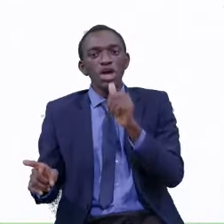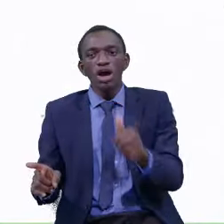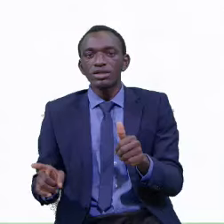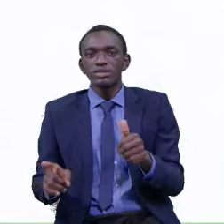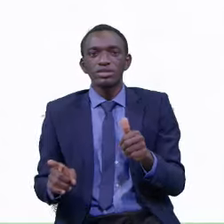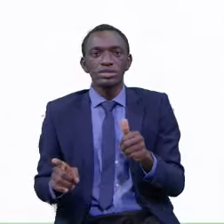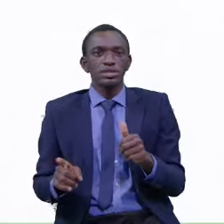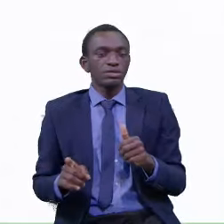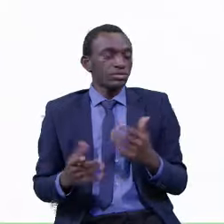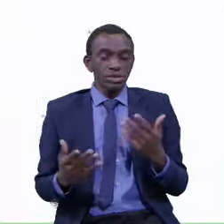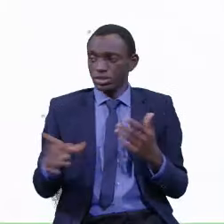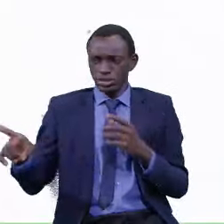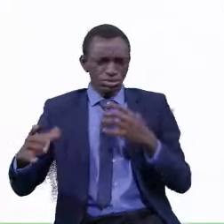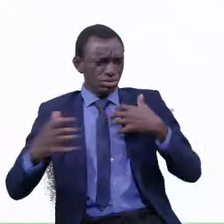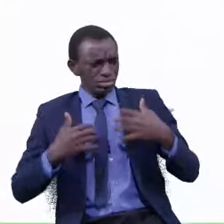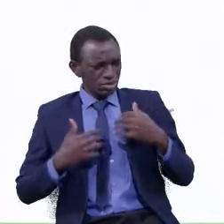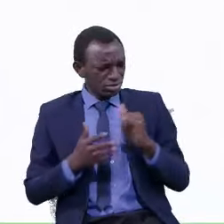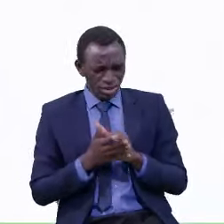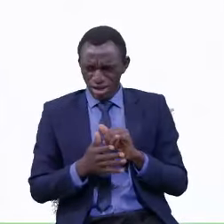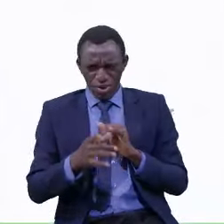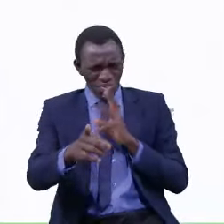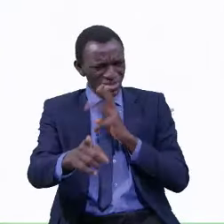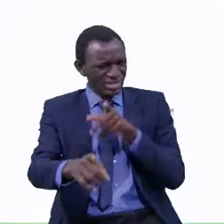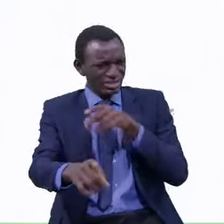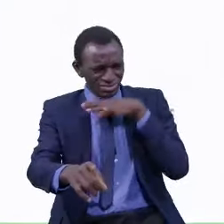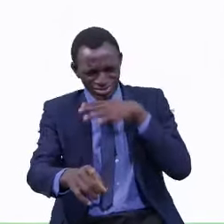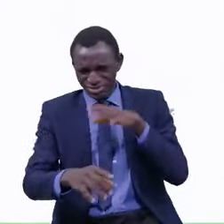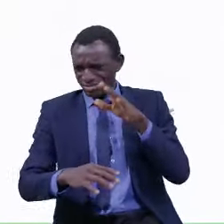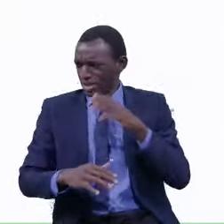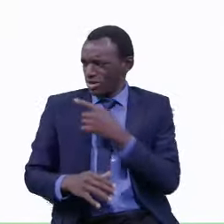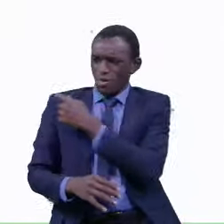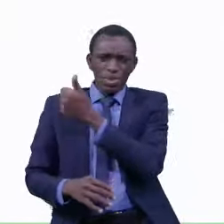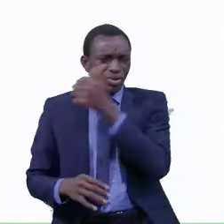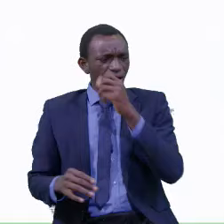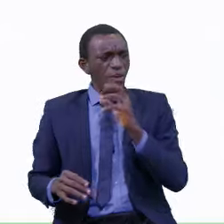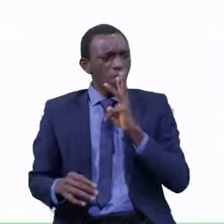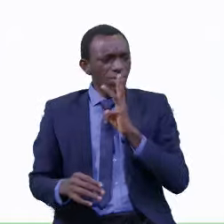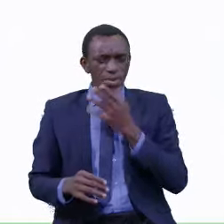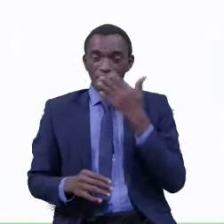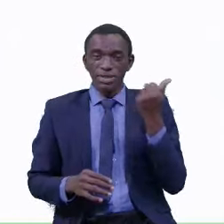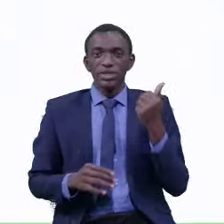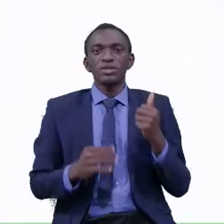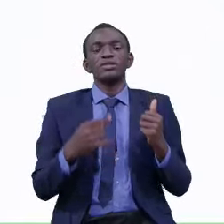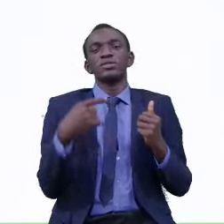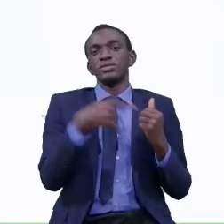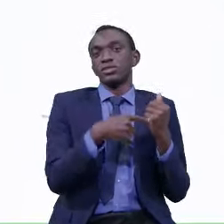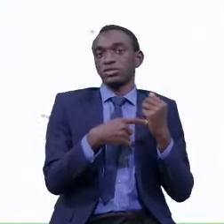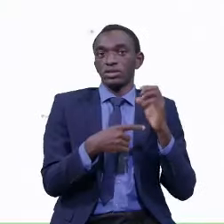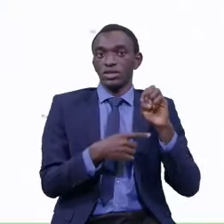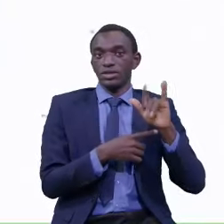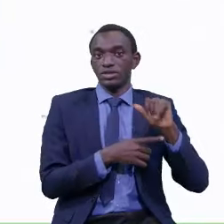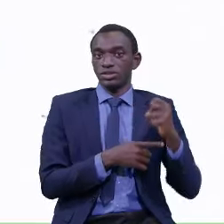of Israel. The man has given the word, and when the people, when they pleaded with